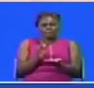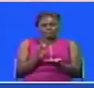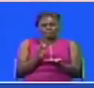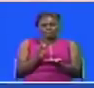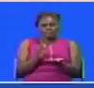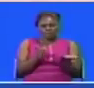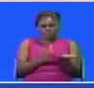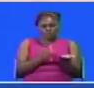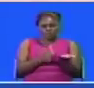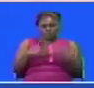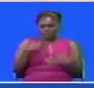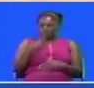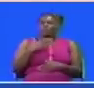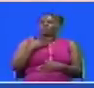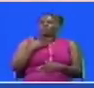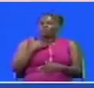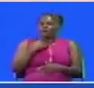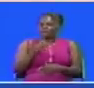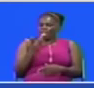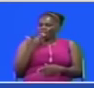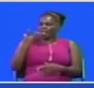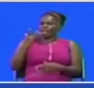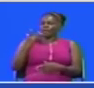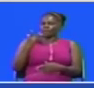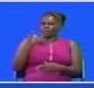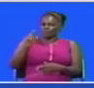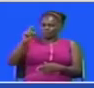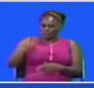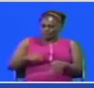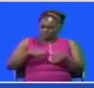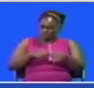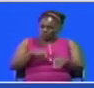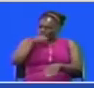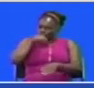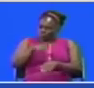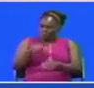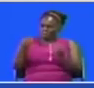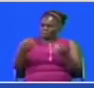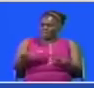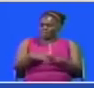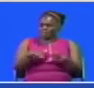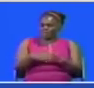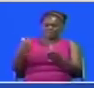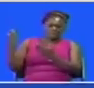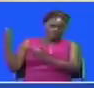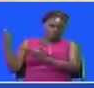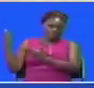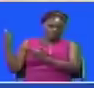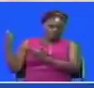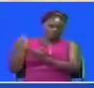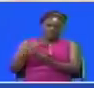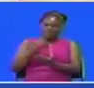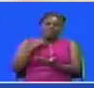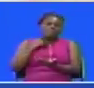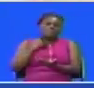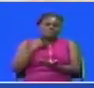The Swahili people say if you want to taste or eat honey, you must follow the bee. And for members of Rachiemo Honey Marketing